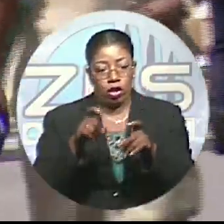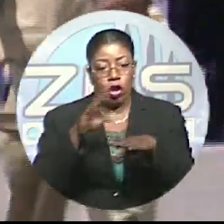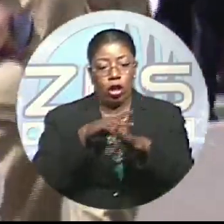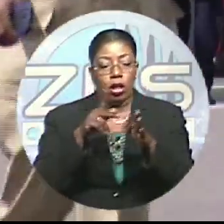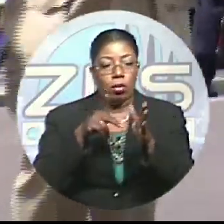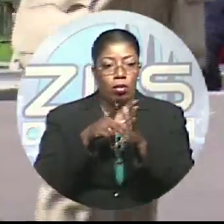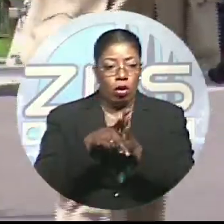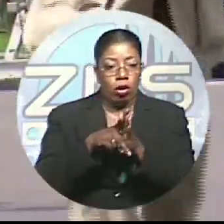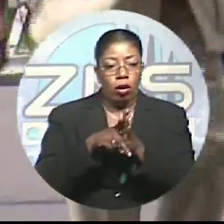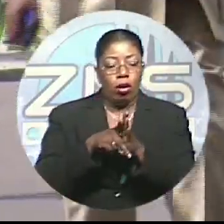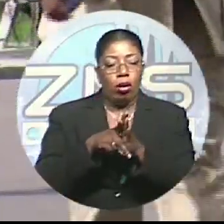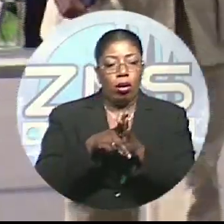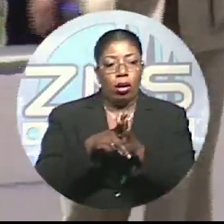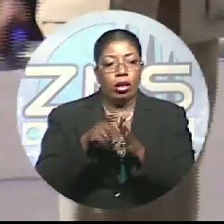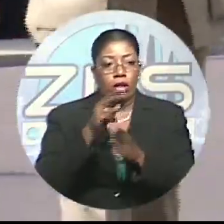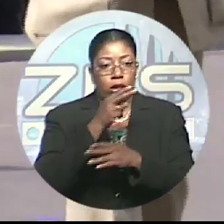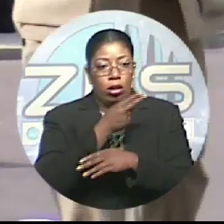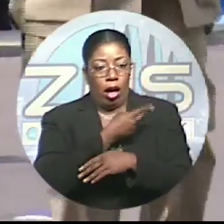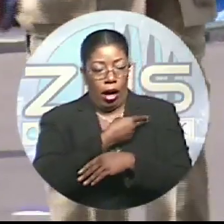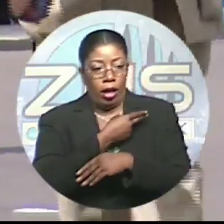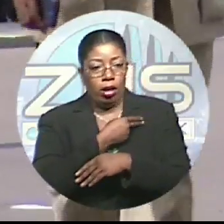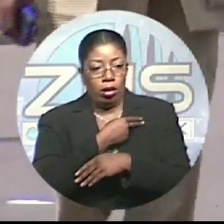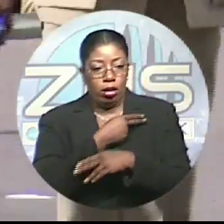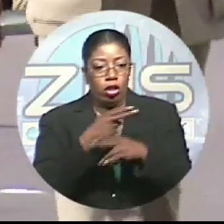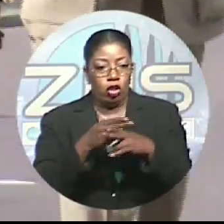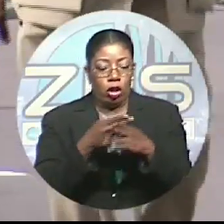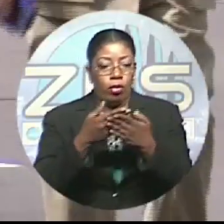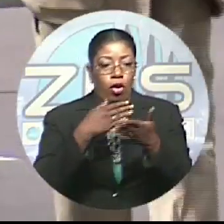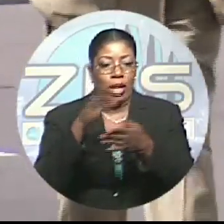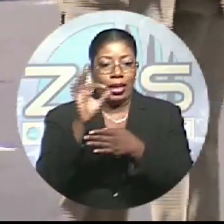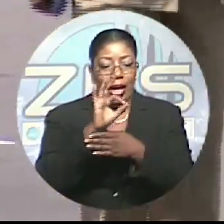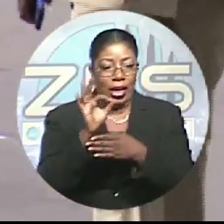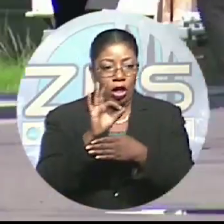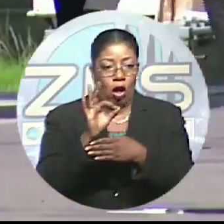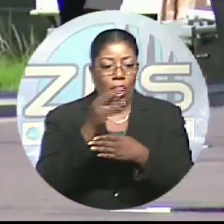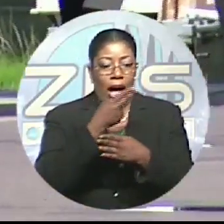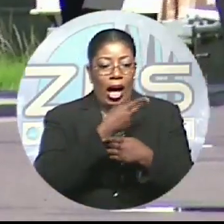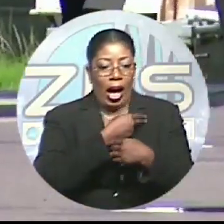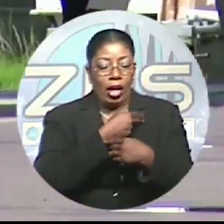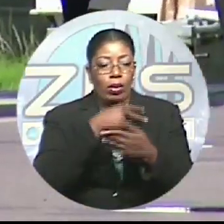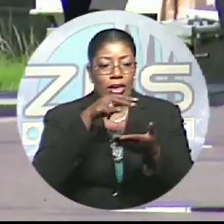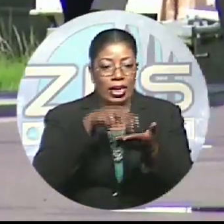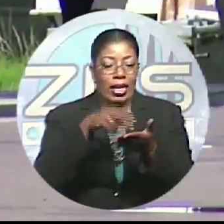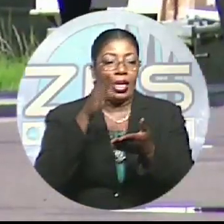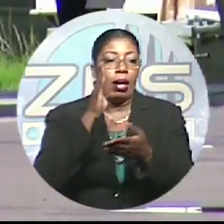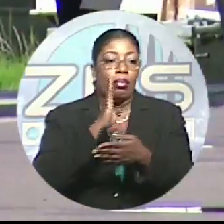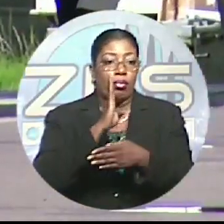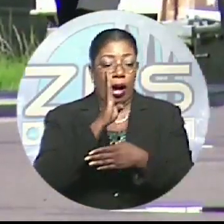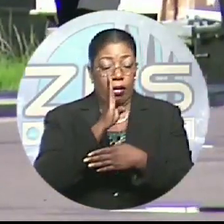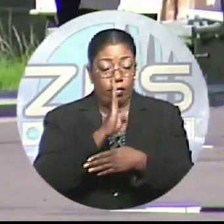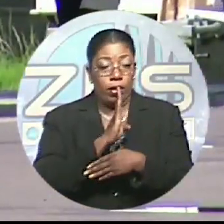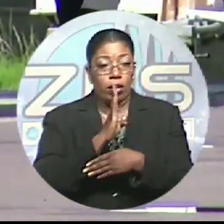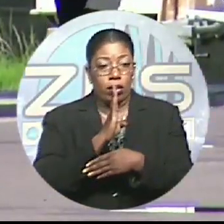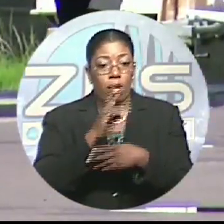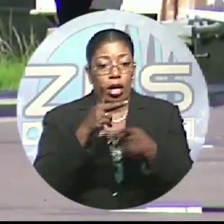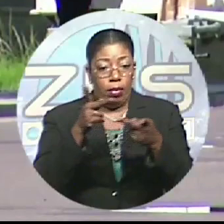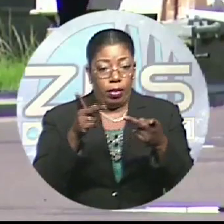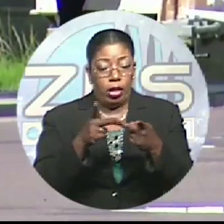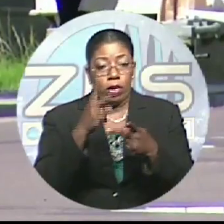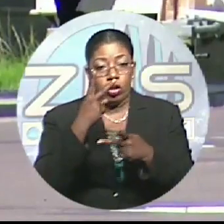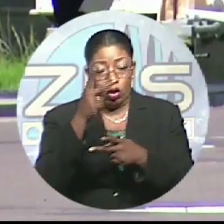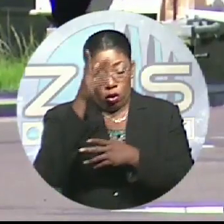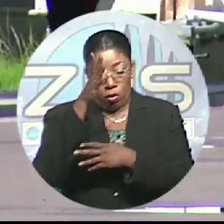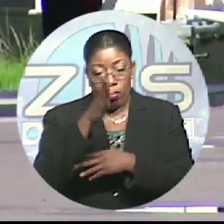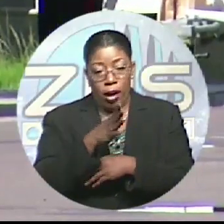early Monday morning. Authorities confirmed that shortly before 9 o'clock, Hyler was standing at a breakfast stand on Horseshoe Drive when two